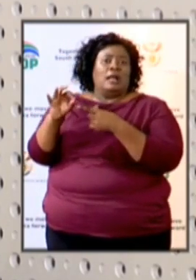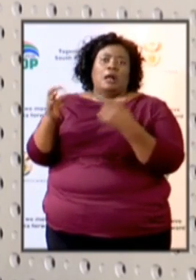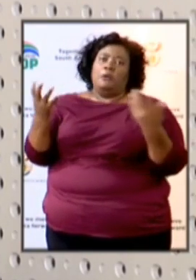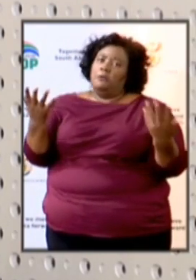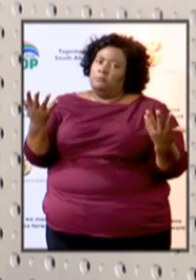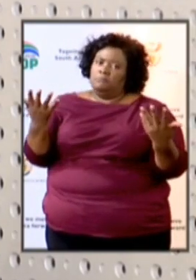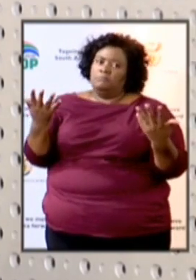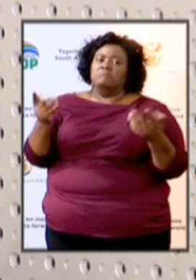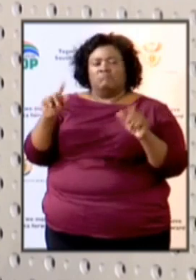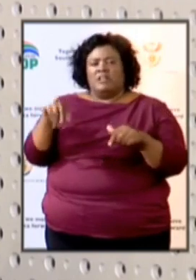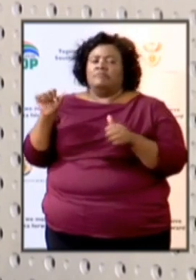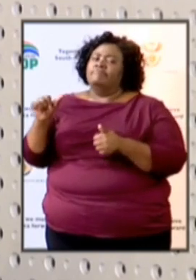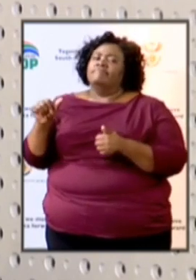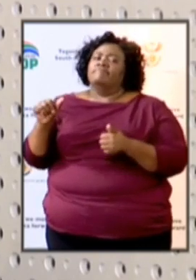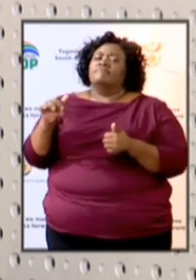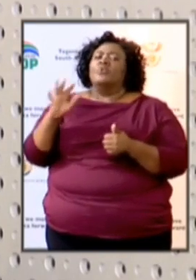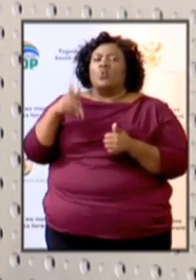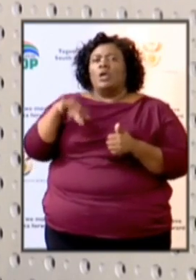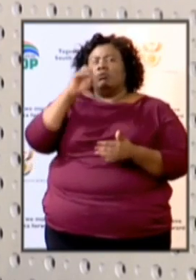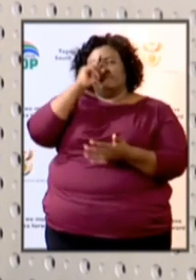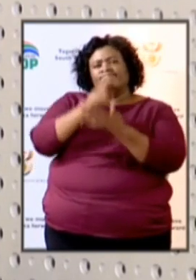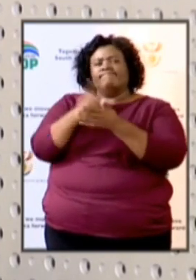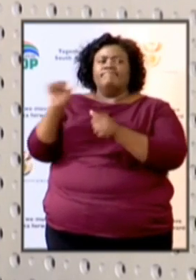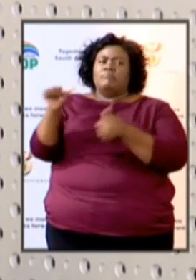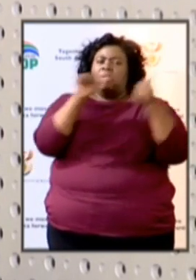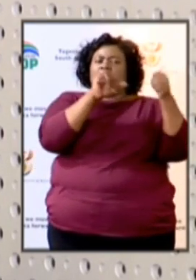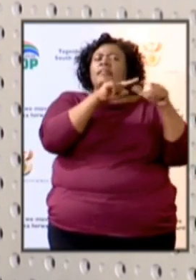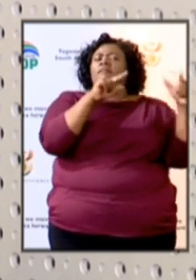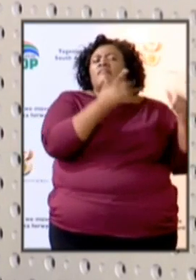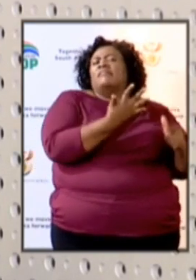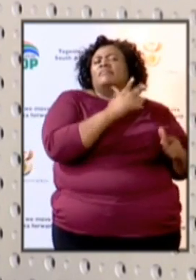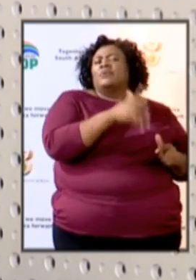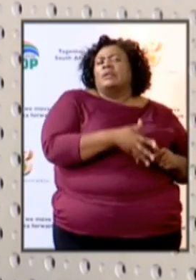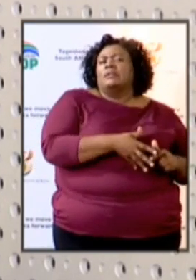angabaze ukuthi abuyele ku level